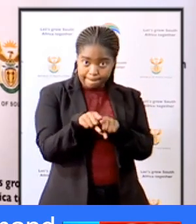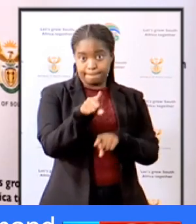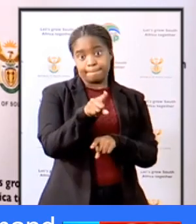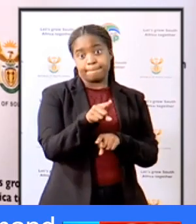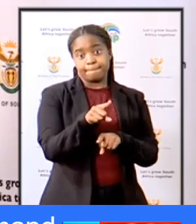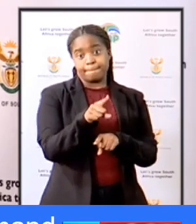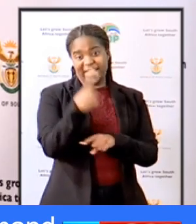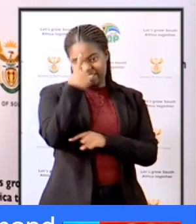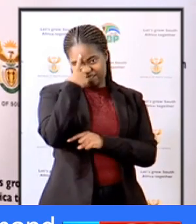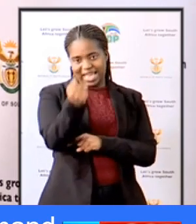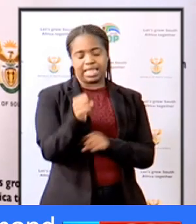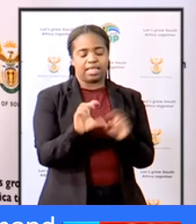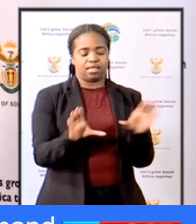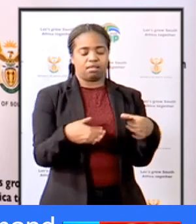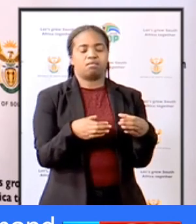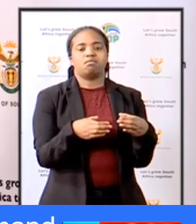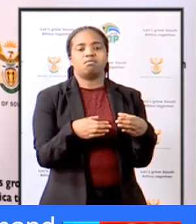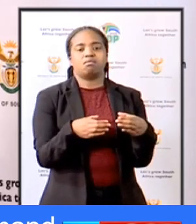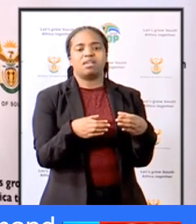the faith